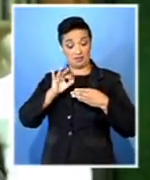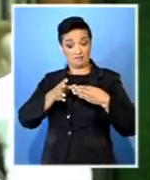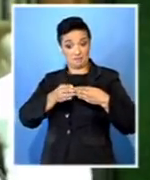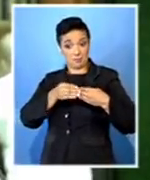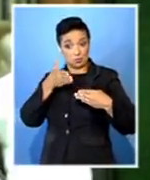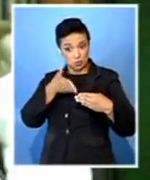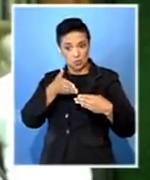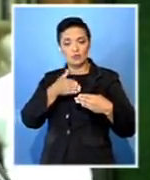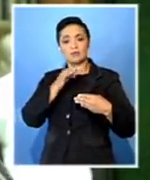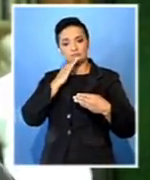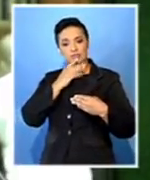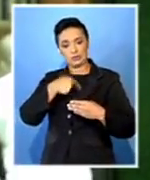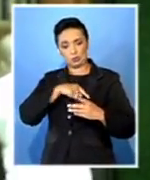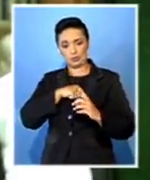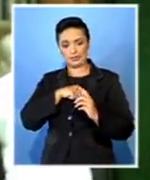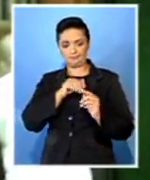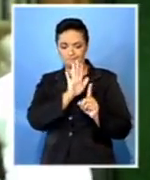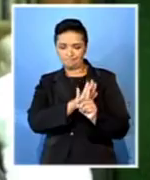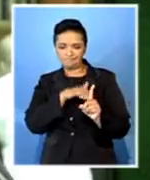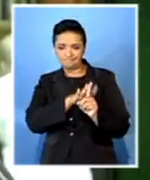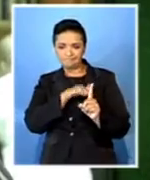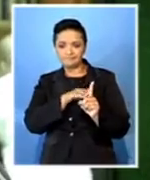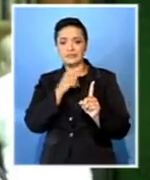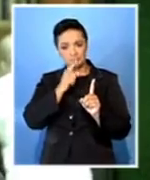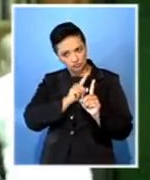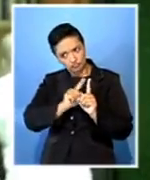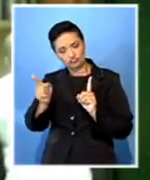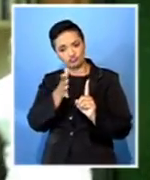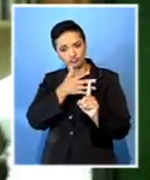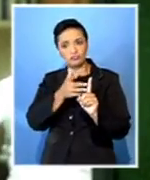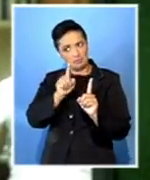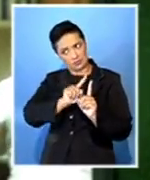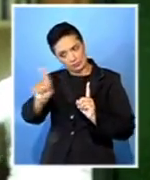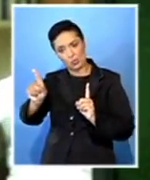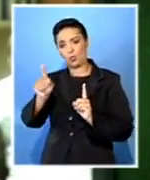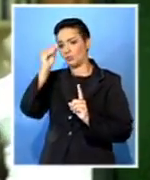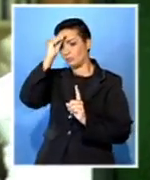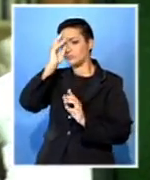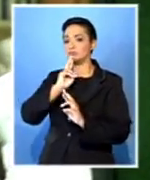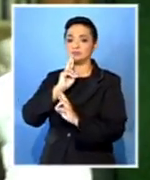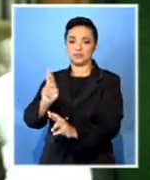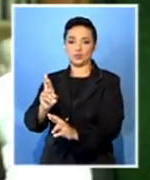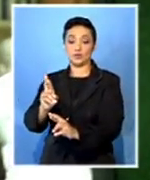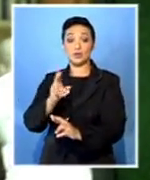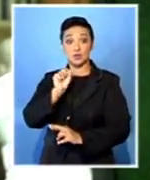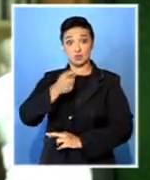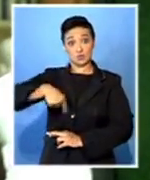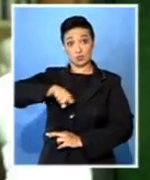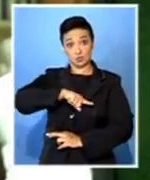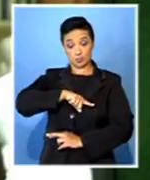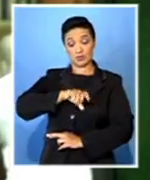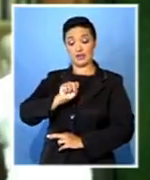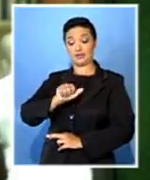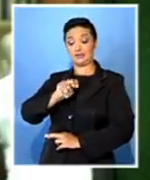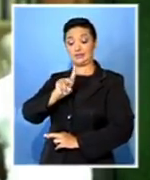member is saying that he wants to hand over himself, that we must make sure that us, as the